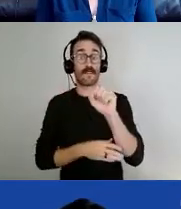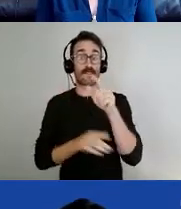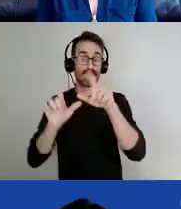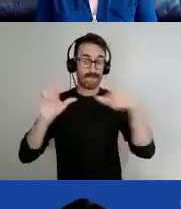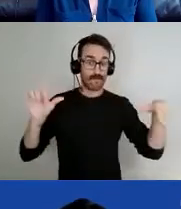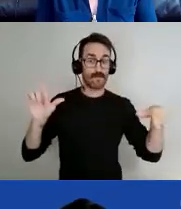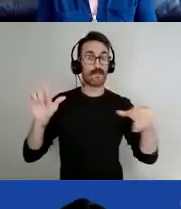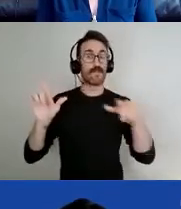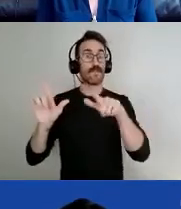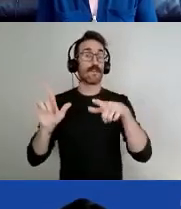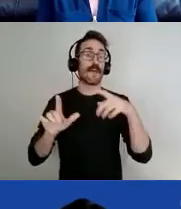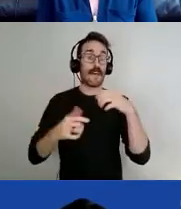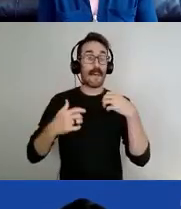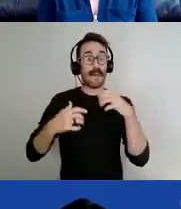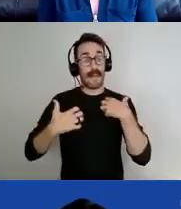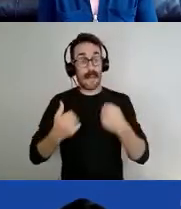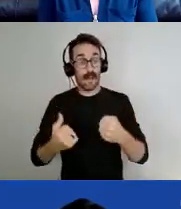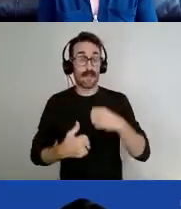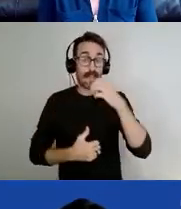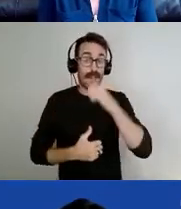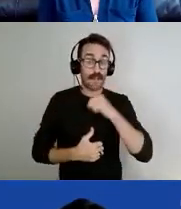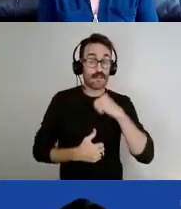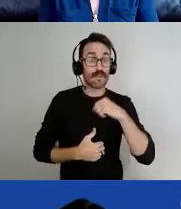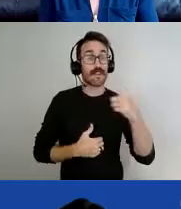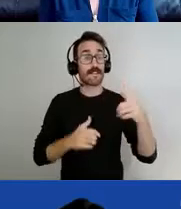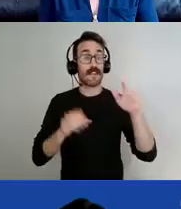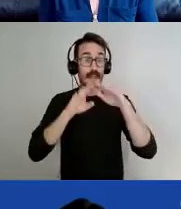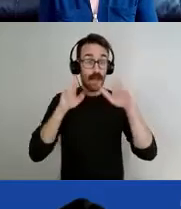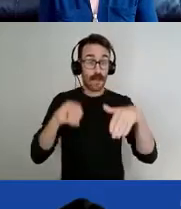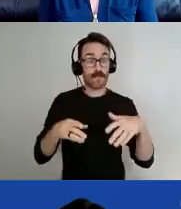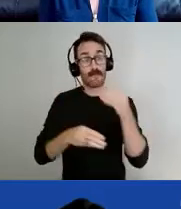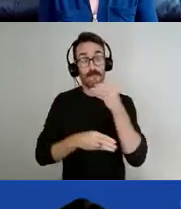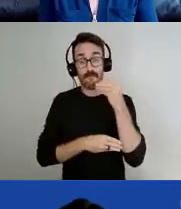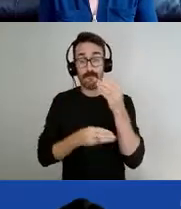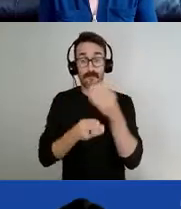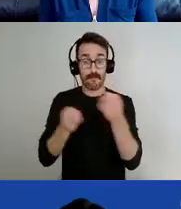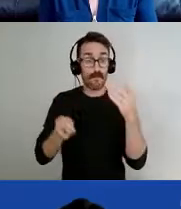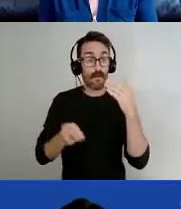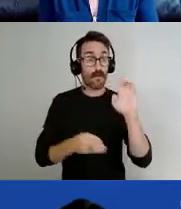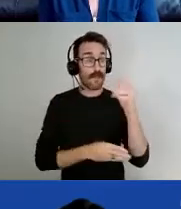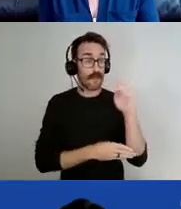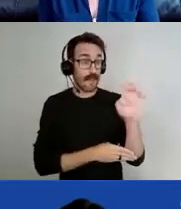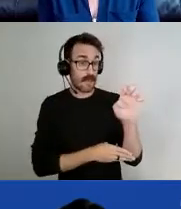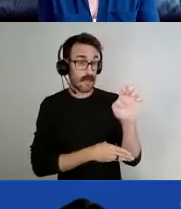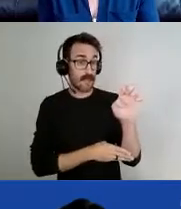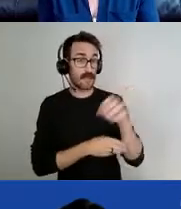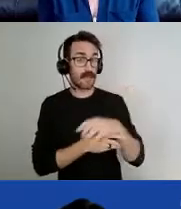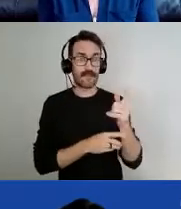and Housing in the research department at Egale, Canada, Canada's leading organization for